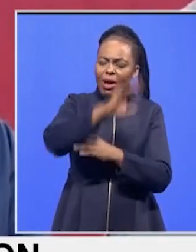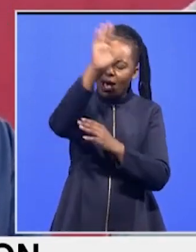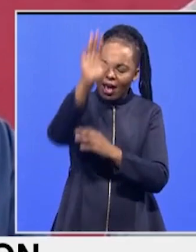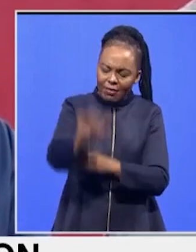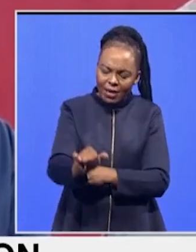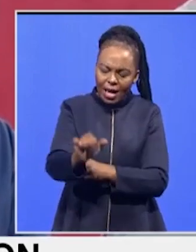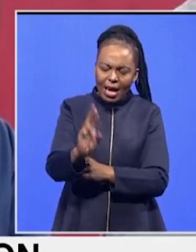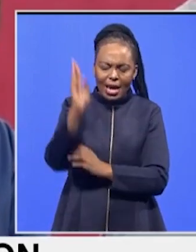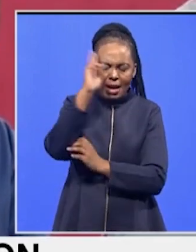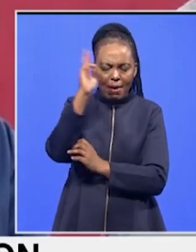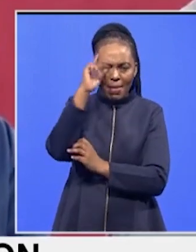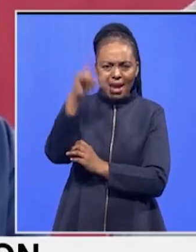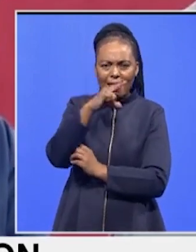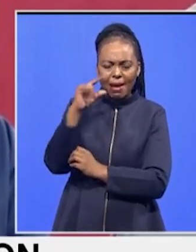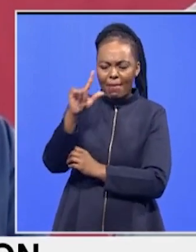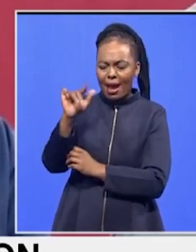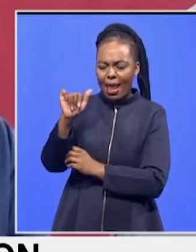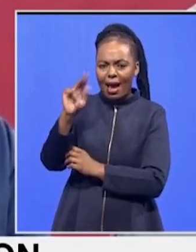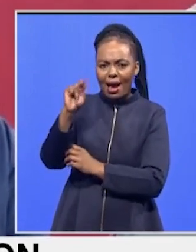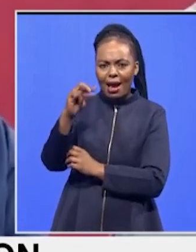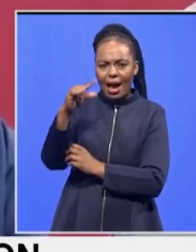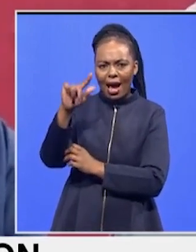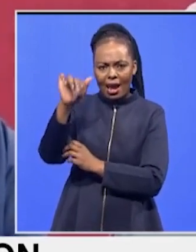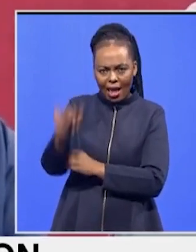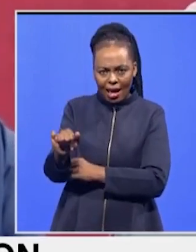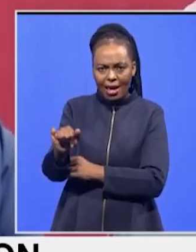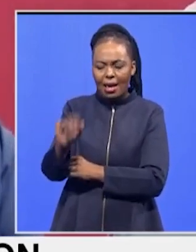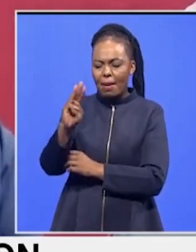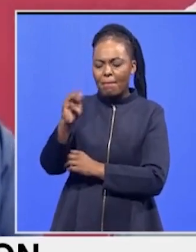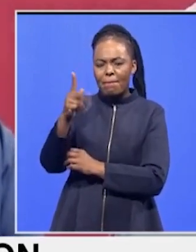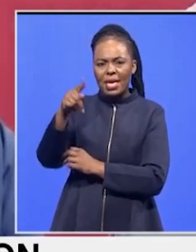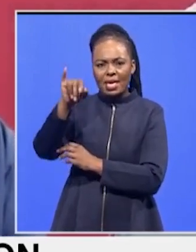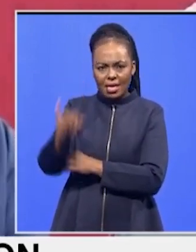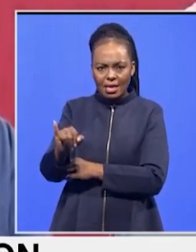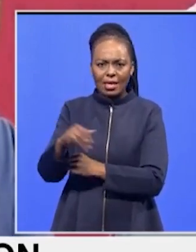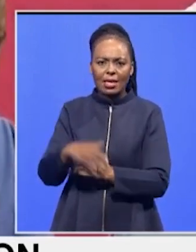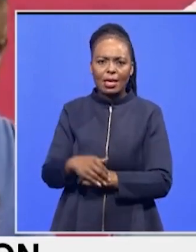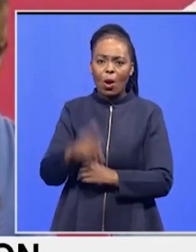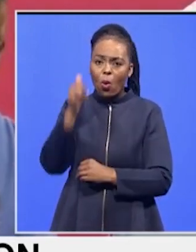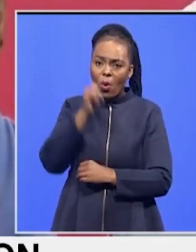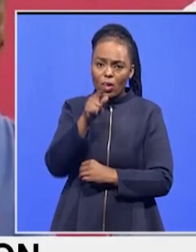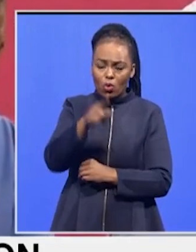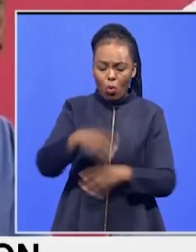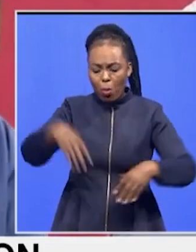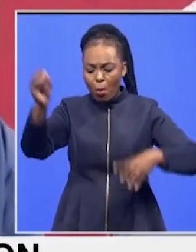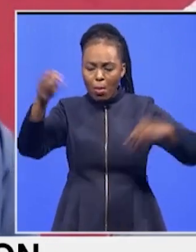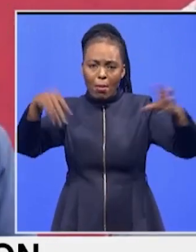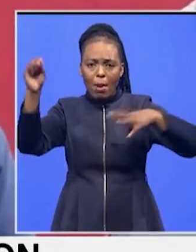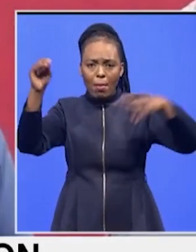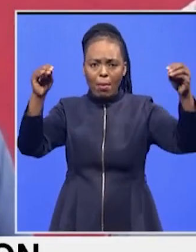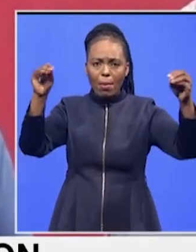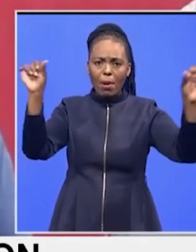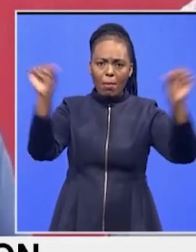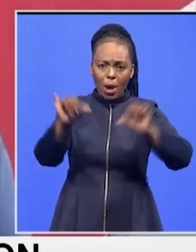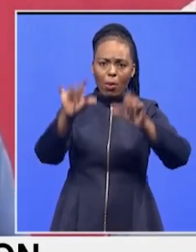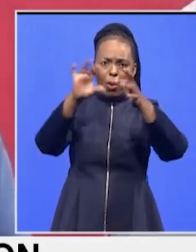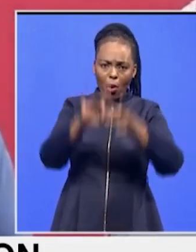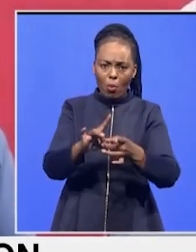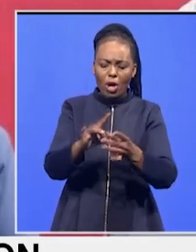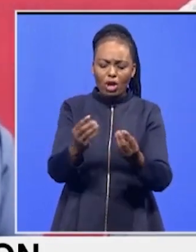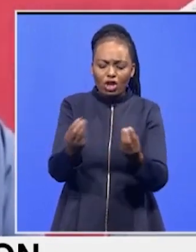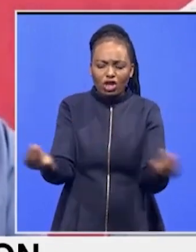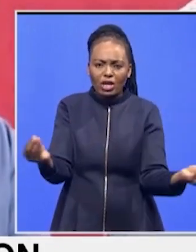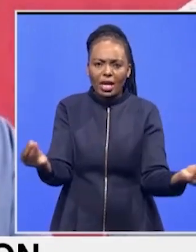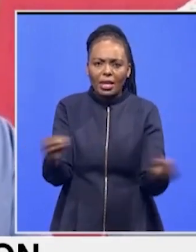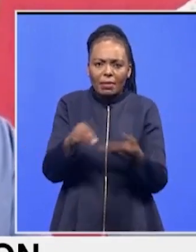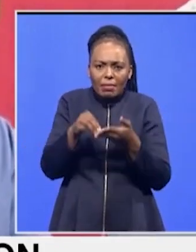name of Langalam Viki. And when you go home tonight, maybe pull your own children in a little bit closer and let